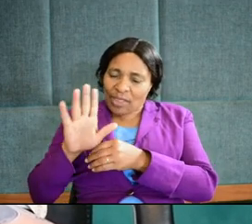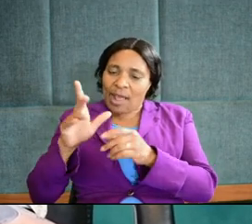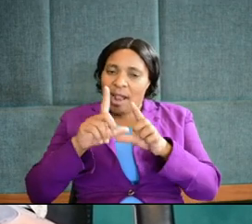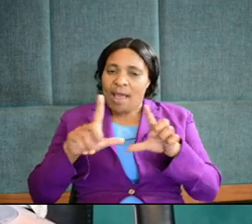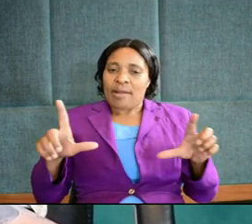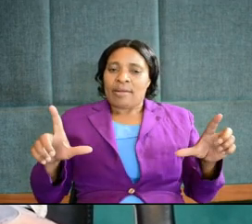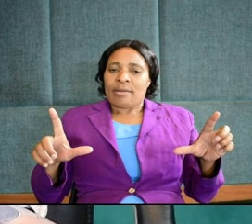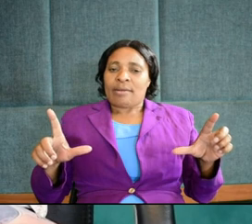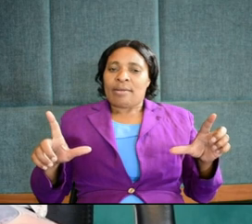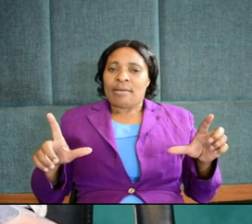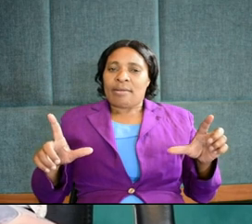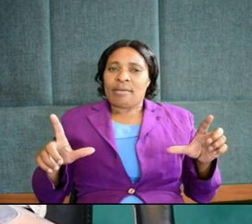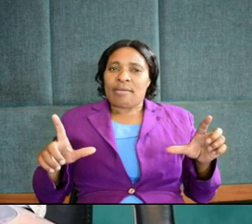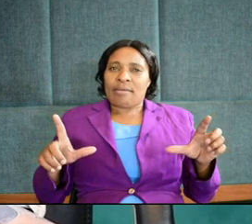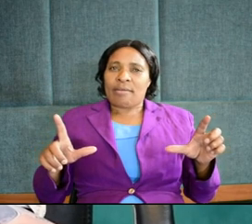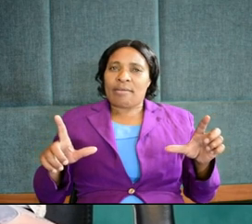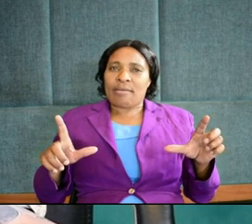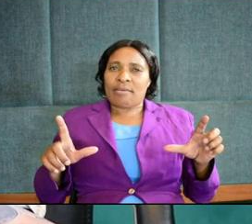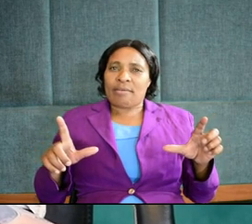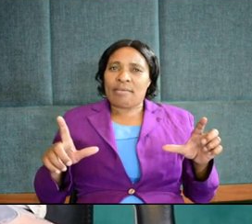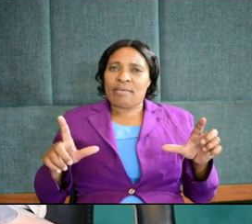land. And